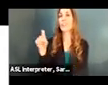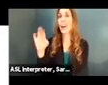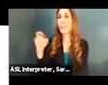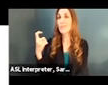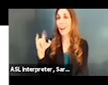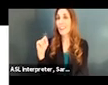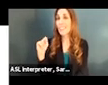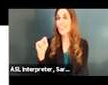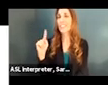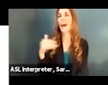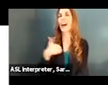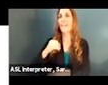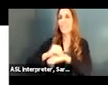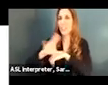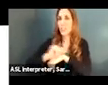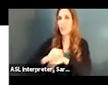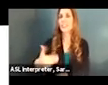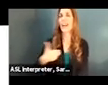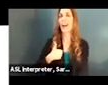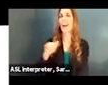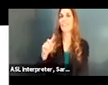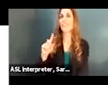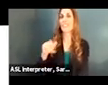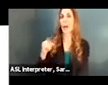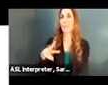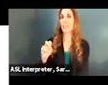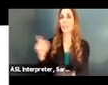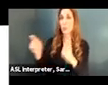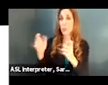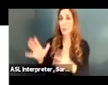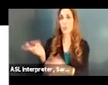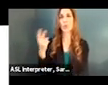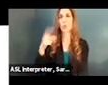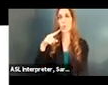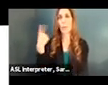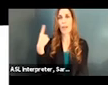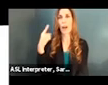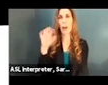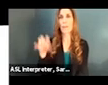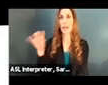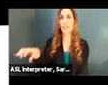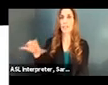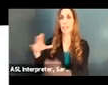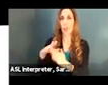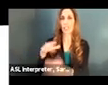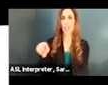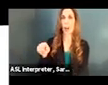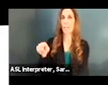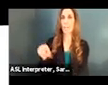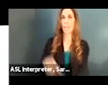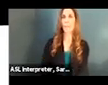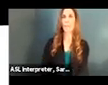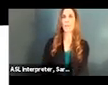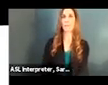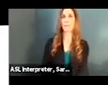with a console, it'll come with the adaptive controller, which is the 2 big black buttons on the top of this image on the right.